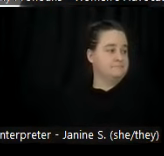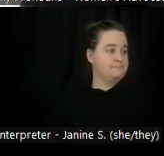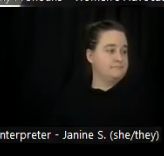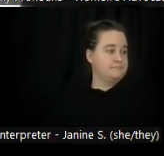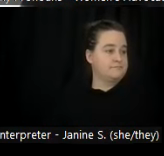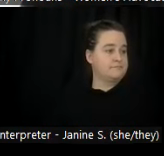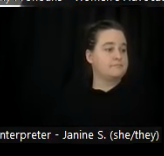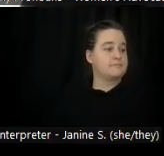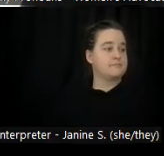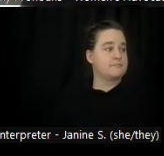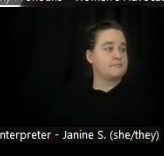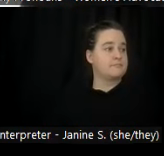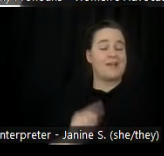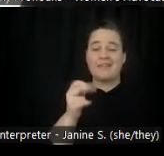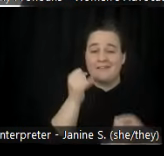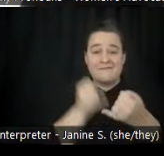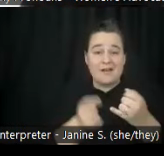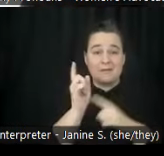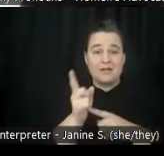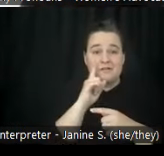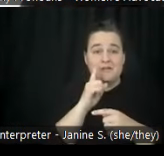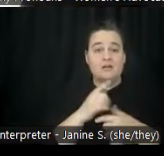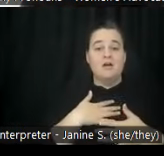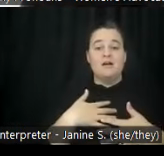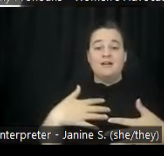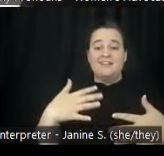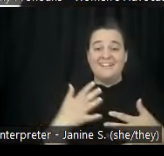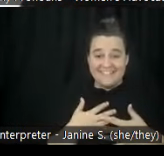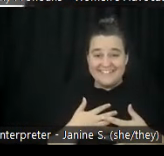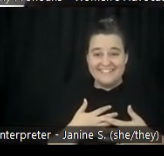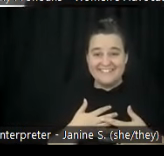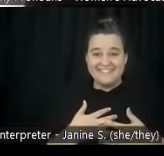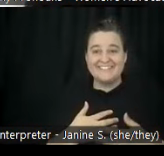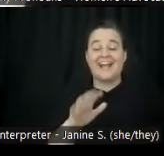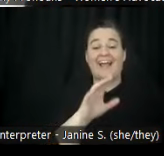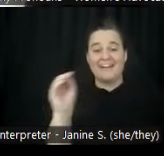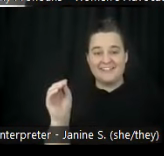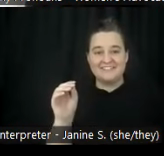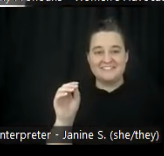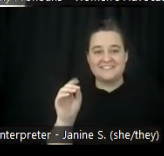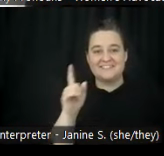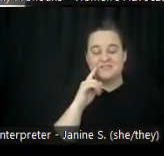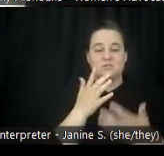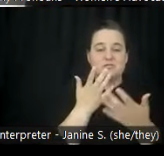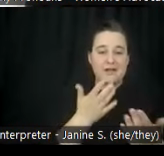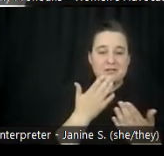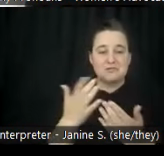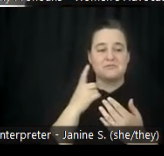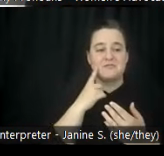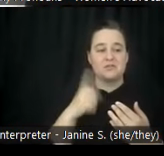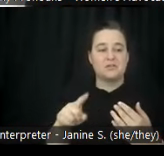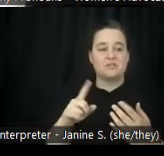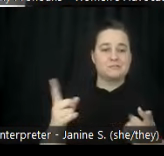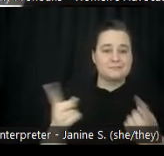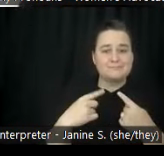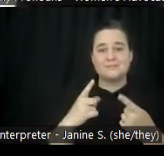And then we have just a final minute for a breath and for just gratitude for you attending this